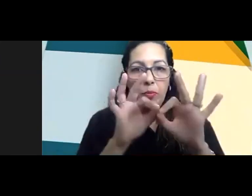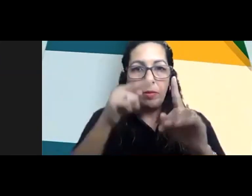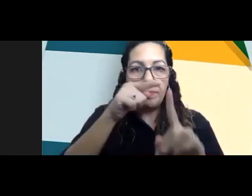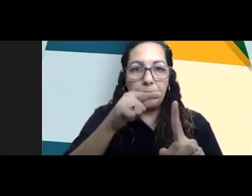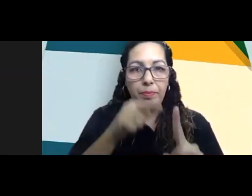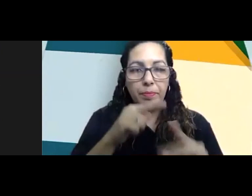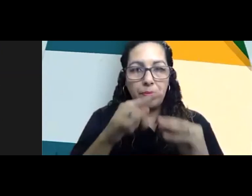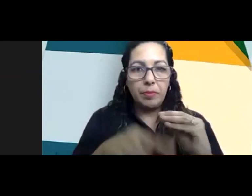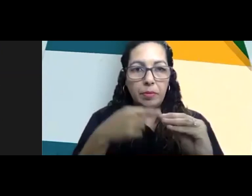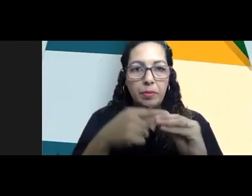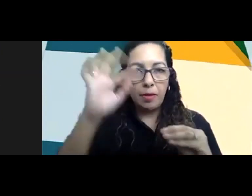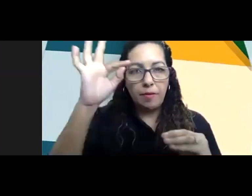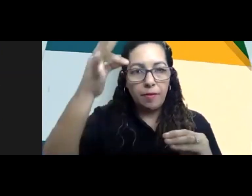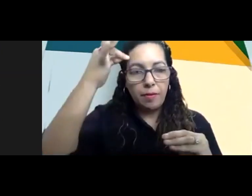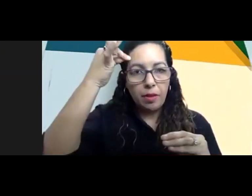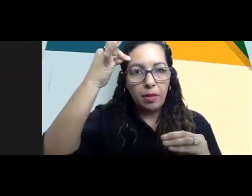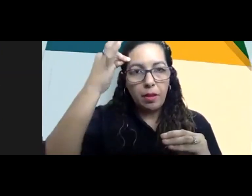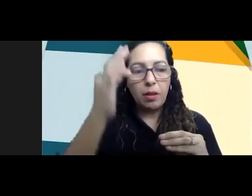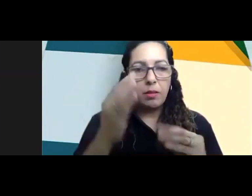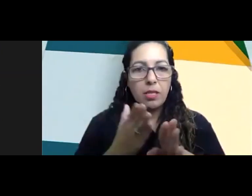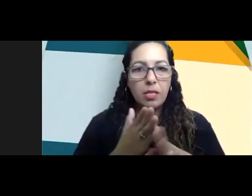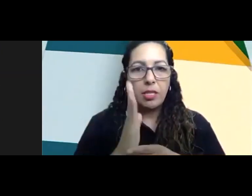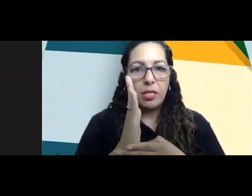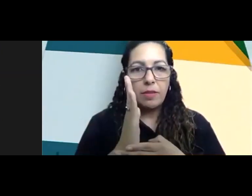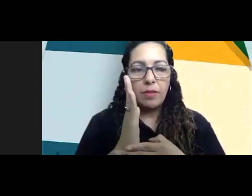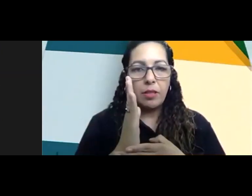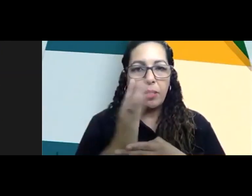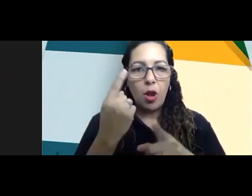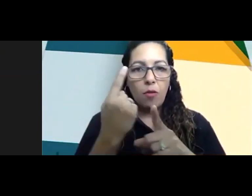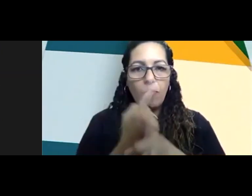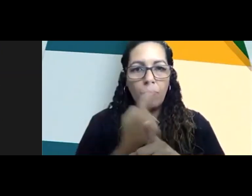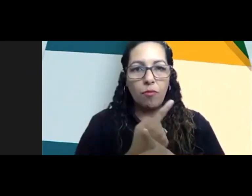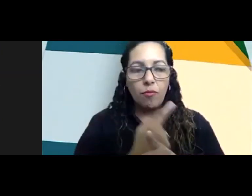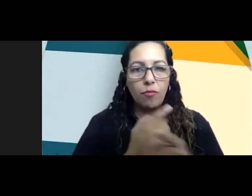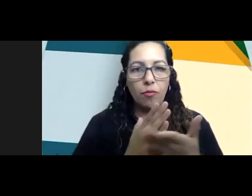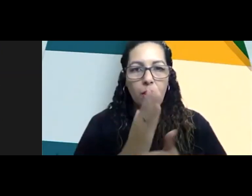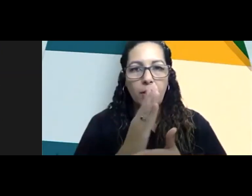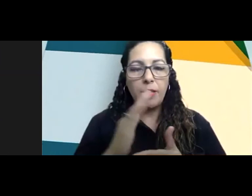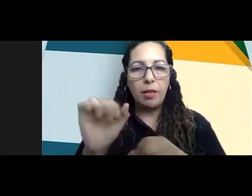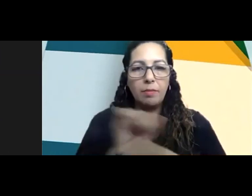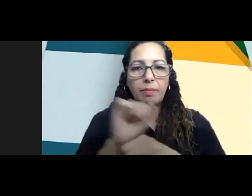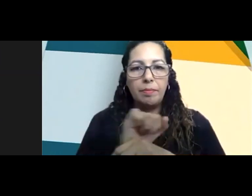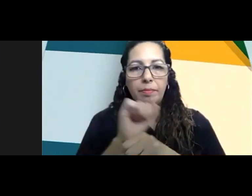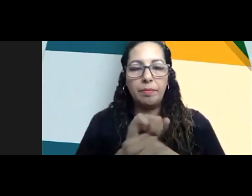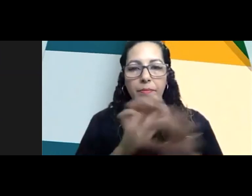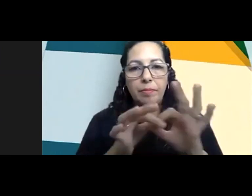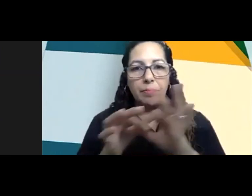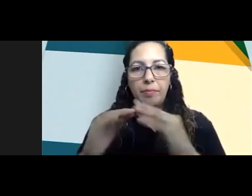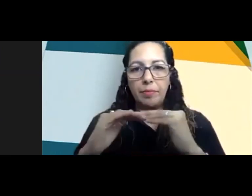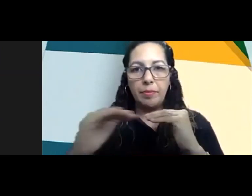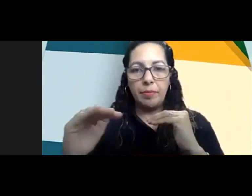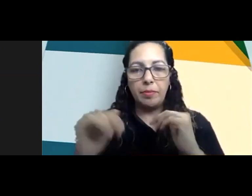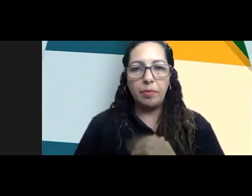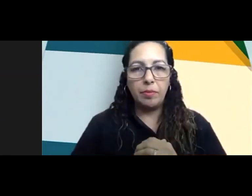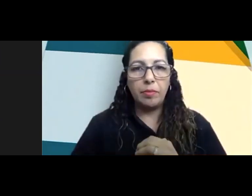regarding federal civil rights, compliance, and labor standards. In terms of